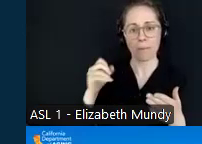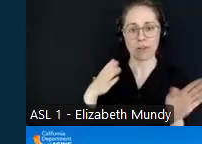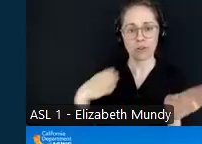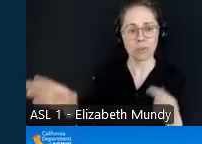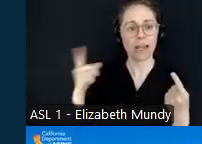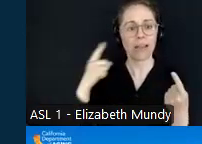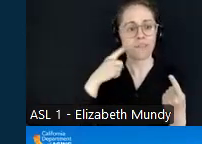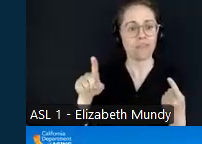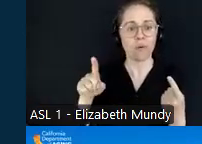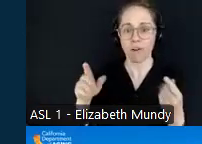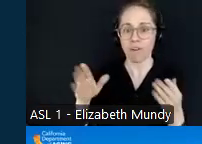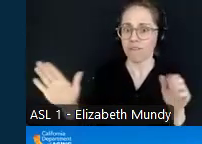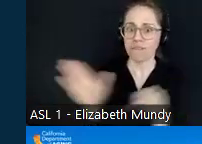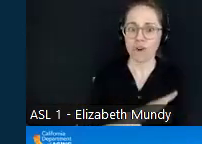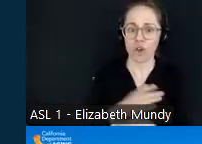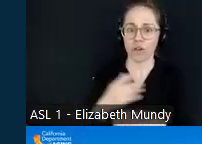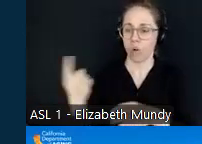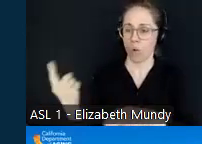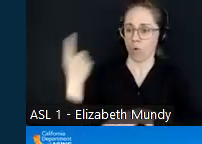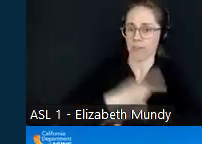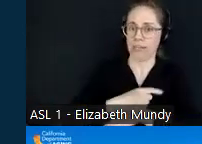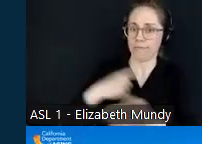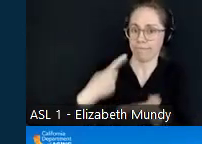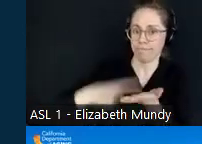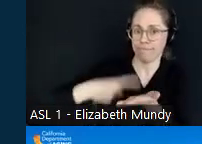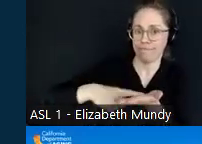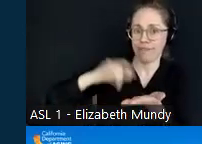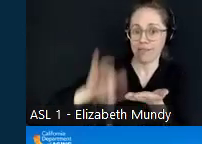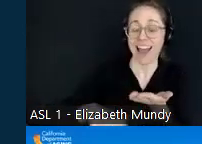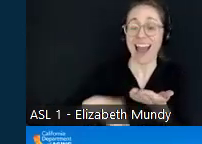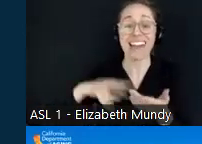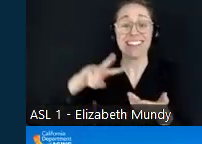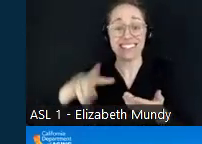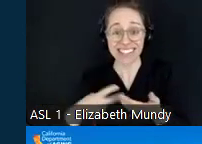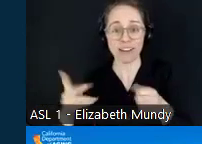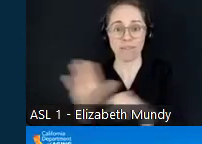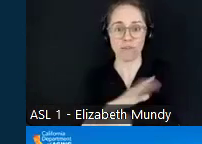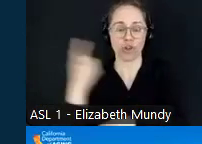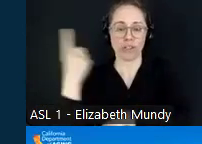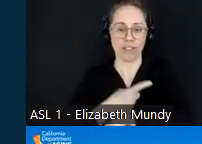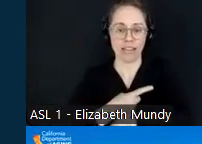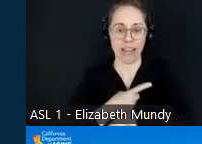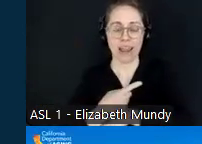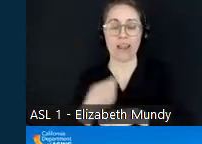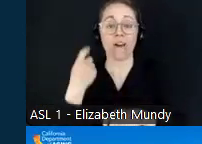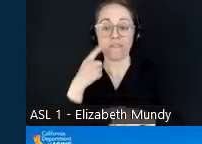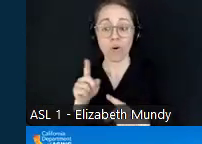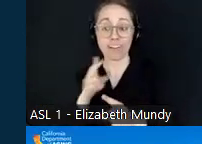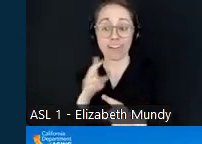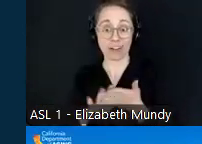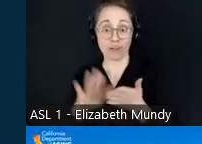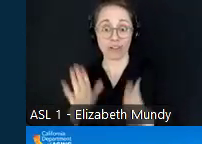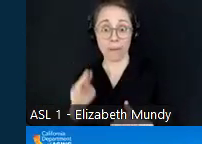plan itself and a second full day hearing on the very issues you just heard from Secretary Moss about older adult